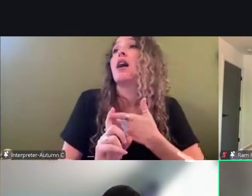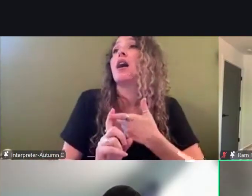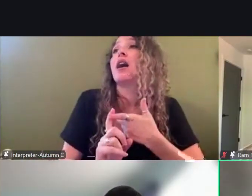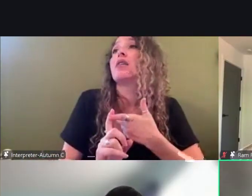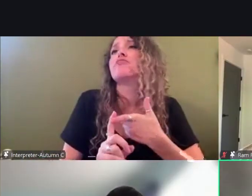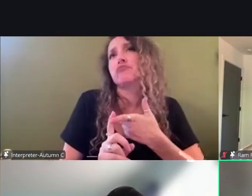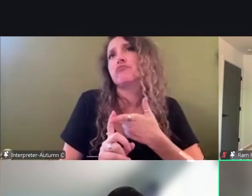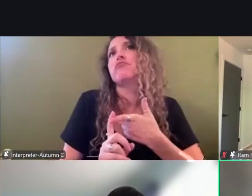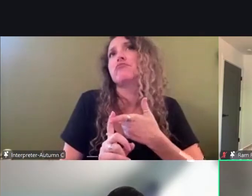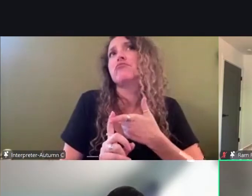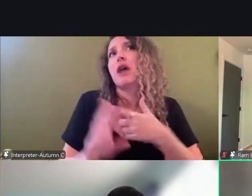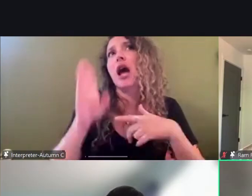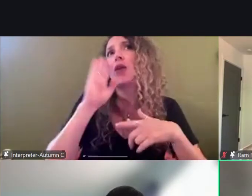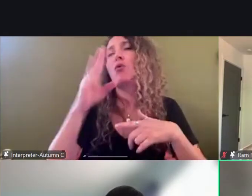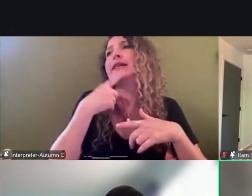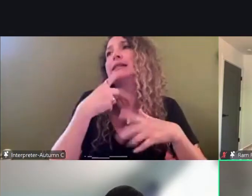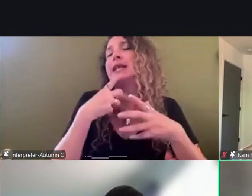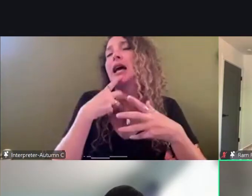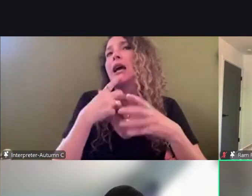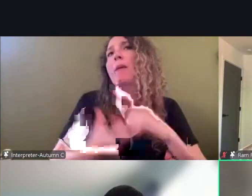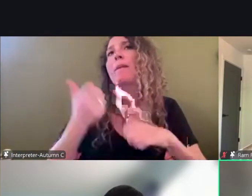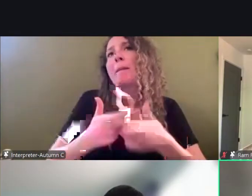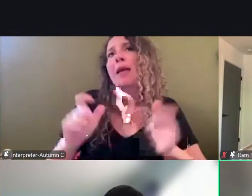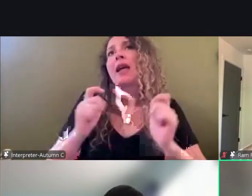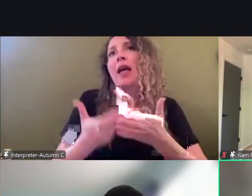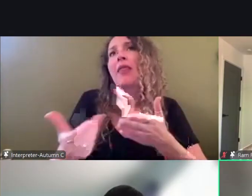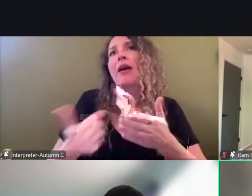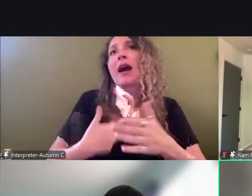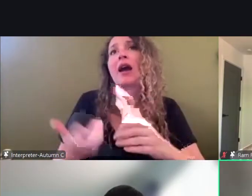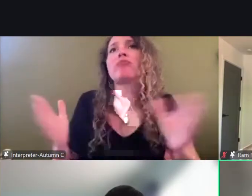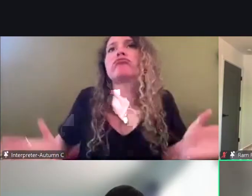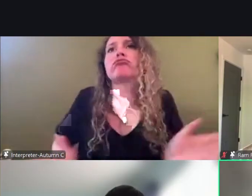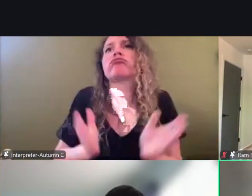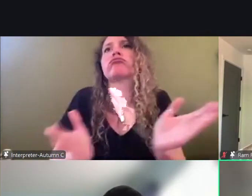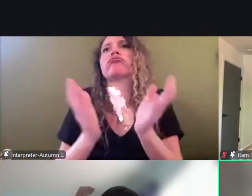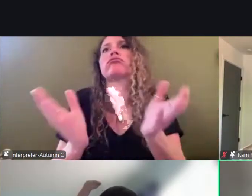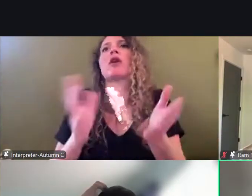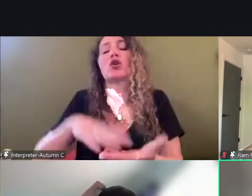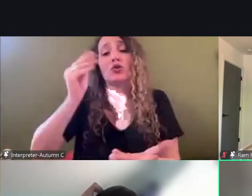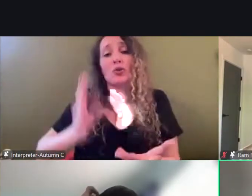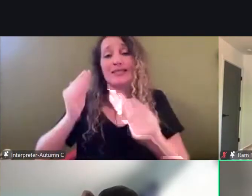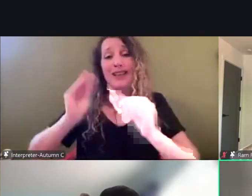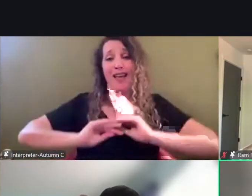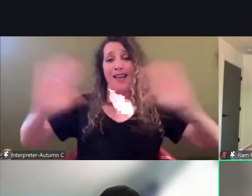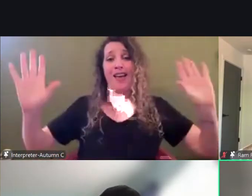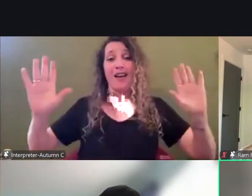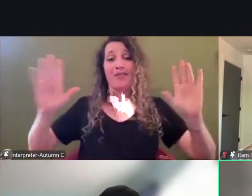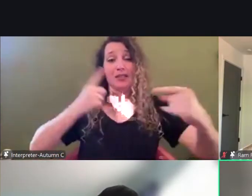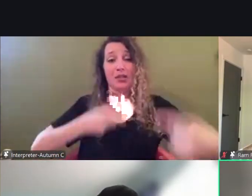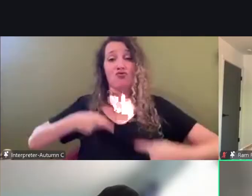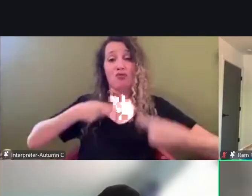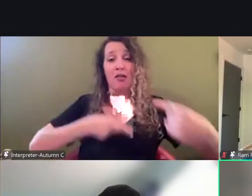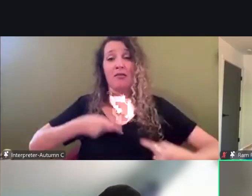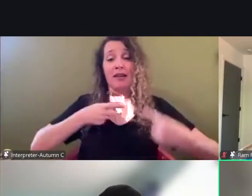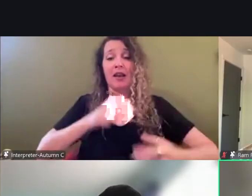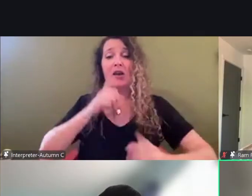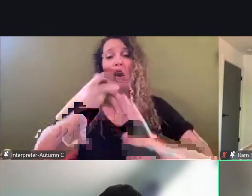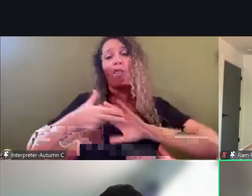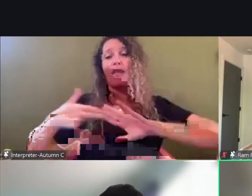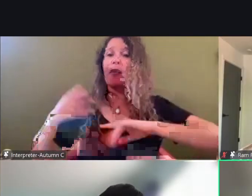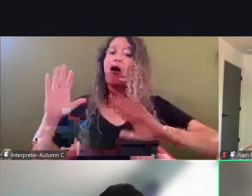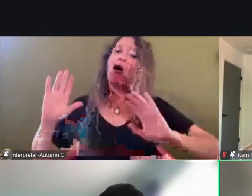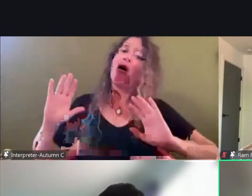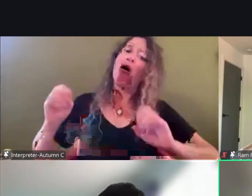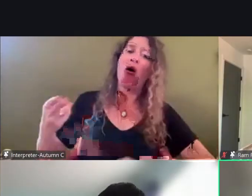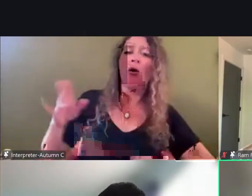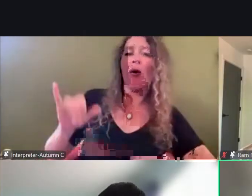um, I think the biggest thing I would urge is just if you see a student that's obviously struggling, instead of labeling that student as, oh, this